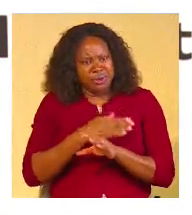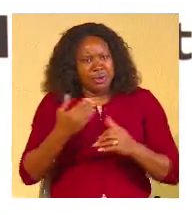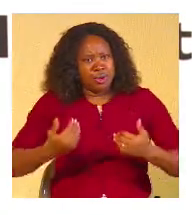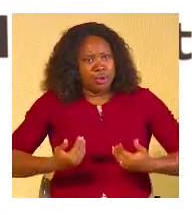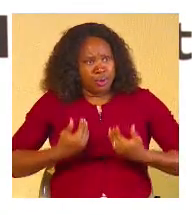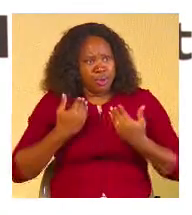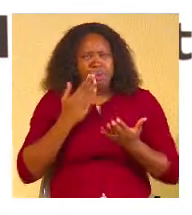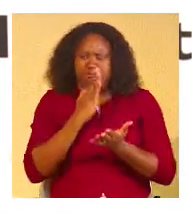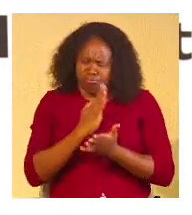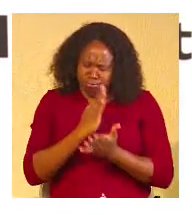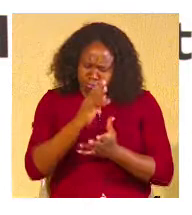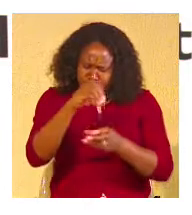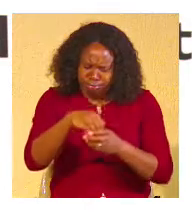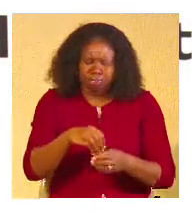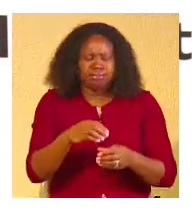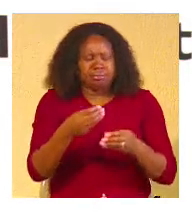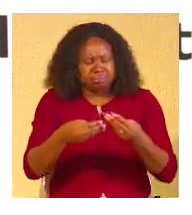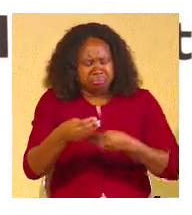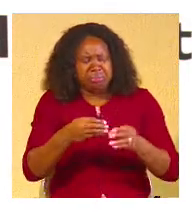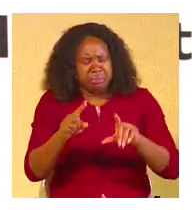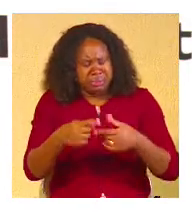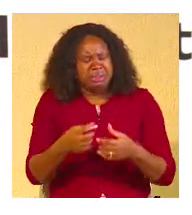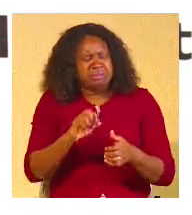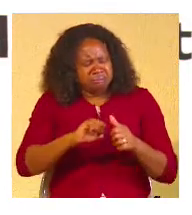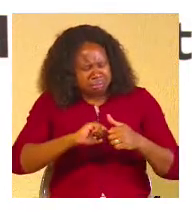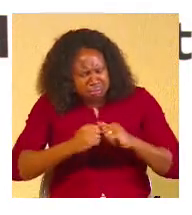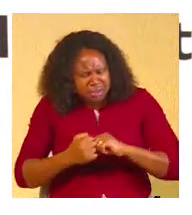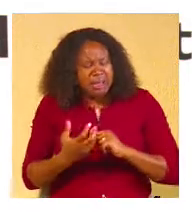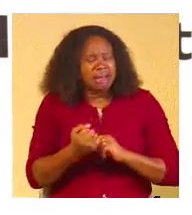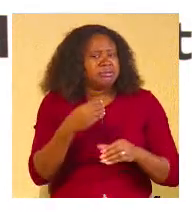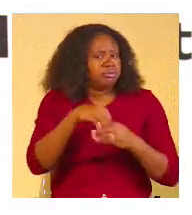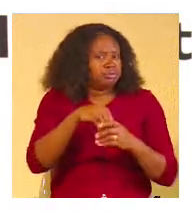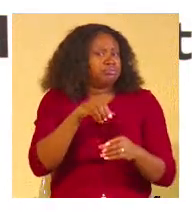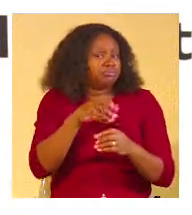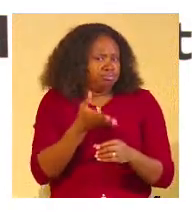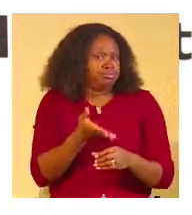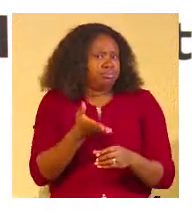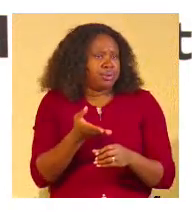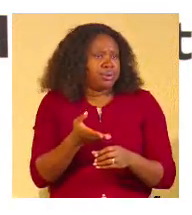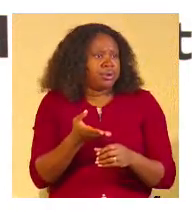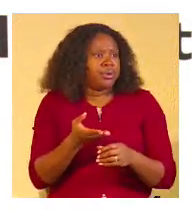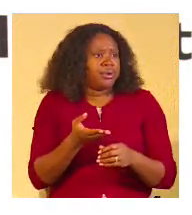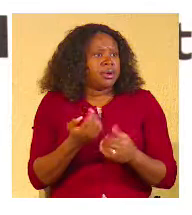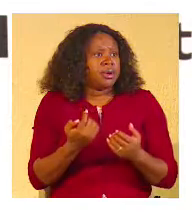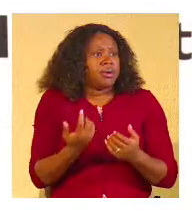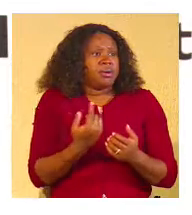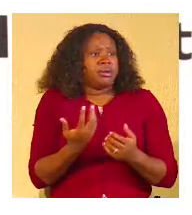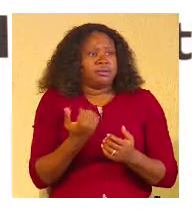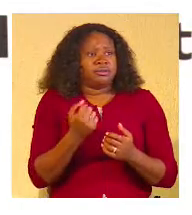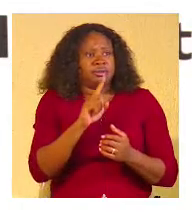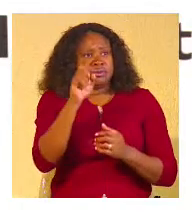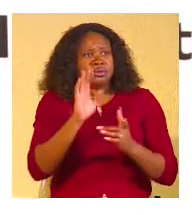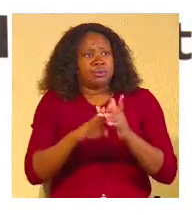are really affected in terms of the economic sector. So this, apart from the art industry, we have now just had the question on